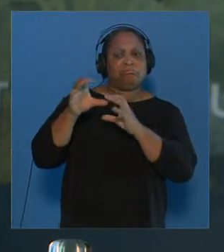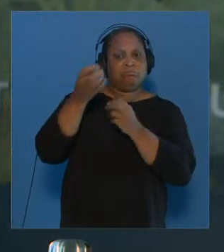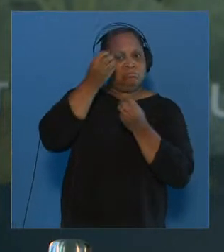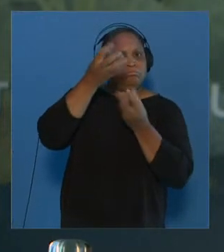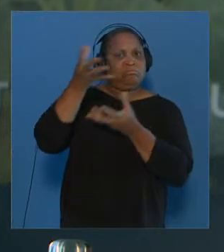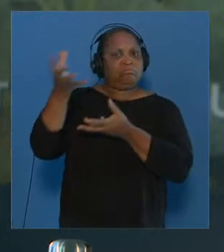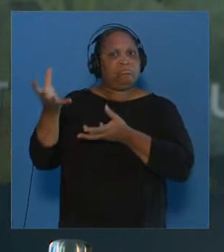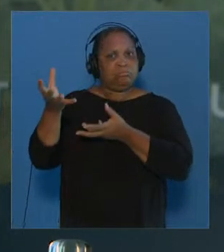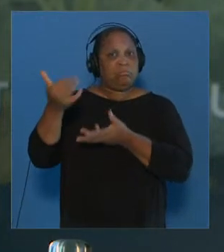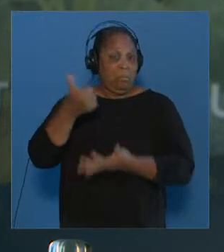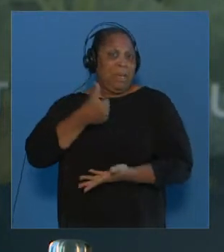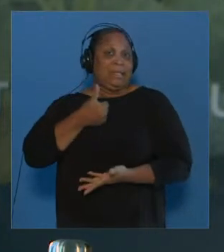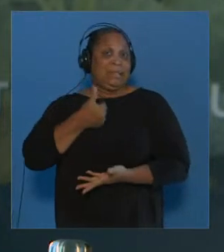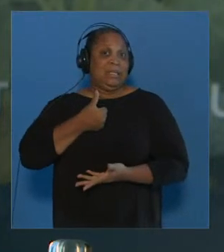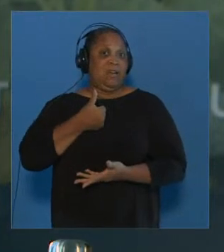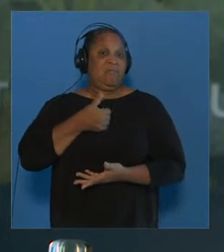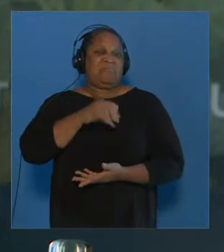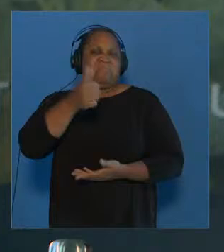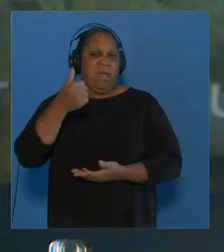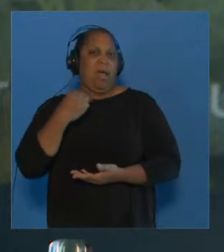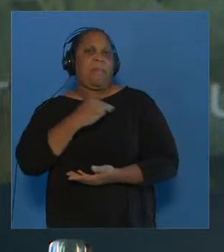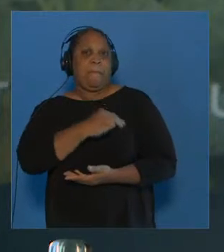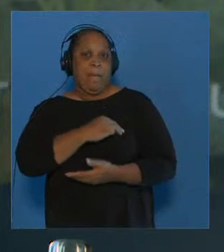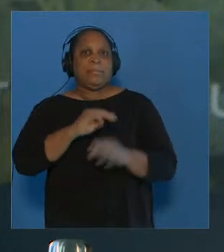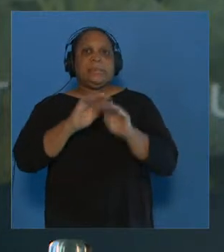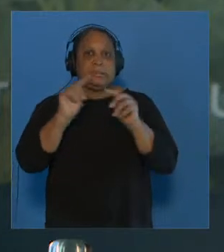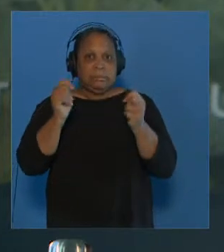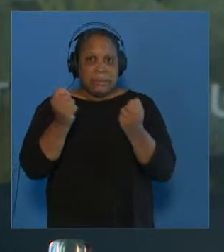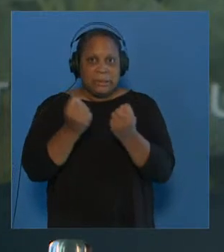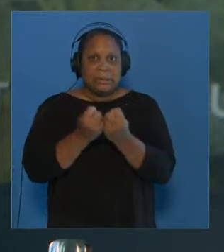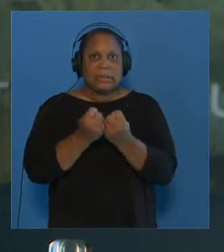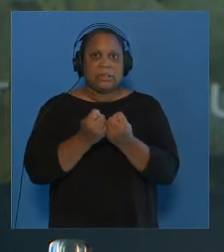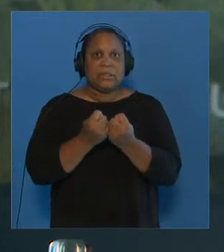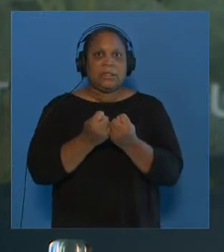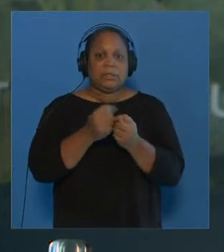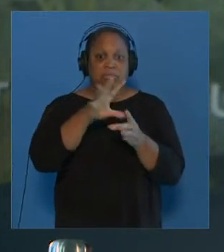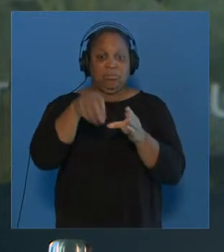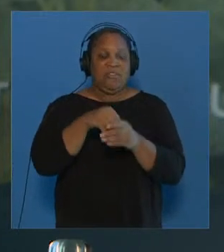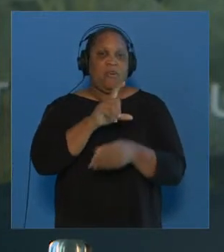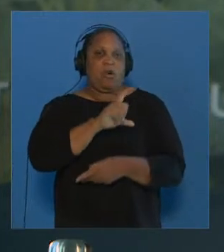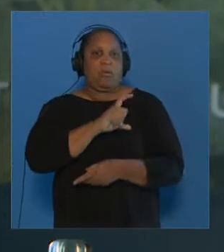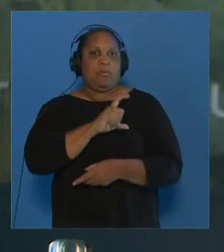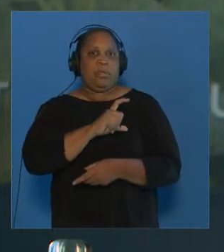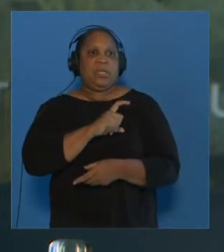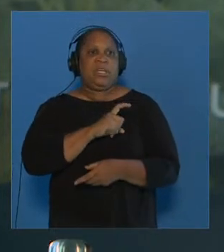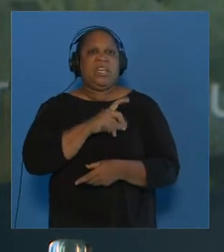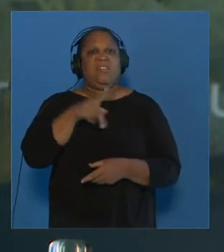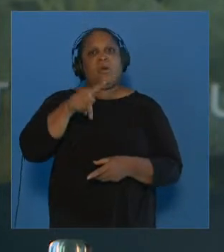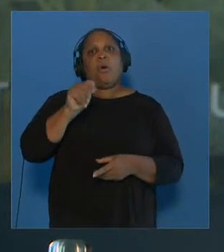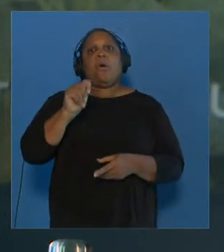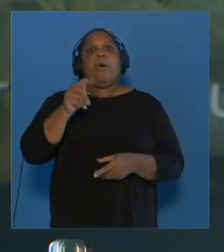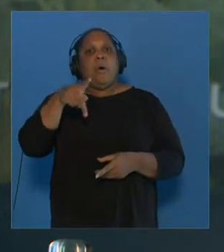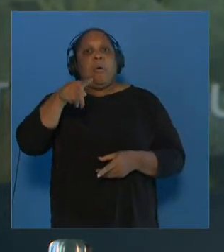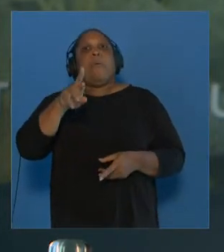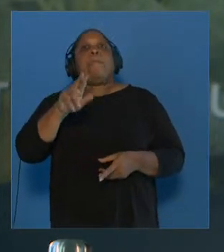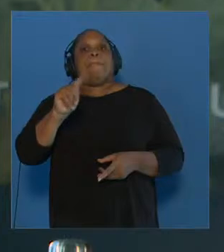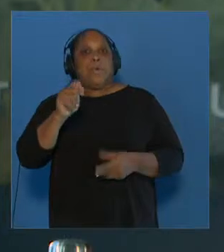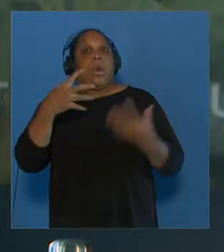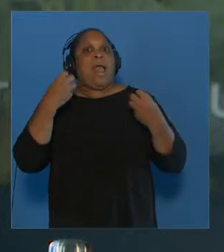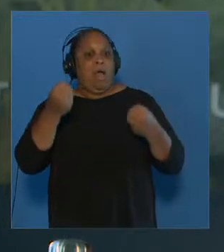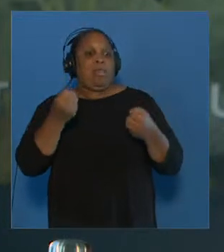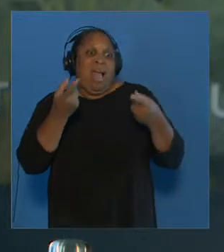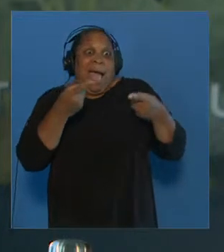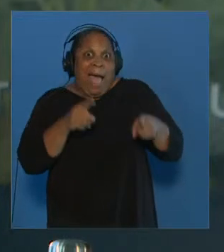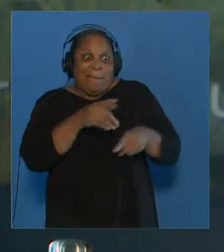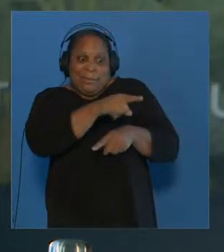information to myself as well as other members of our team. We got the police involved. Port Health happened to be in the vicinity.